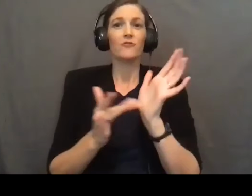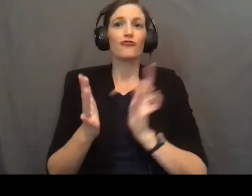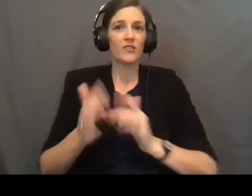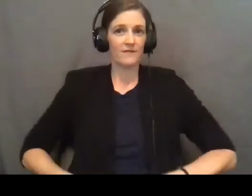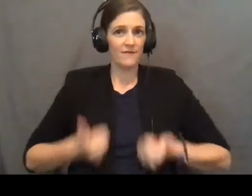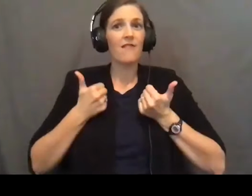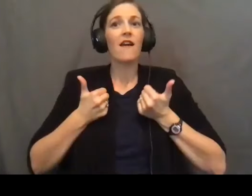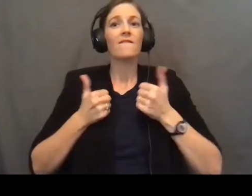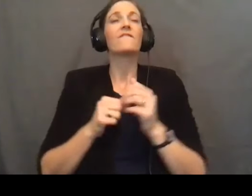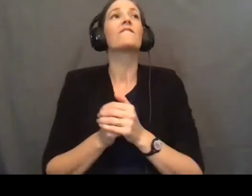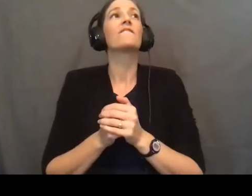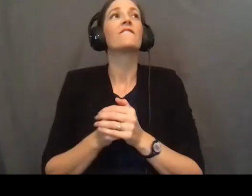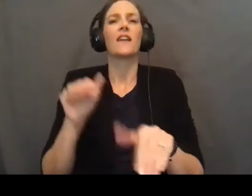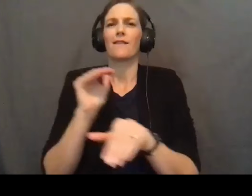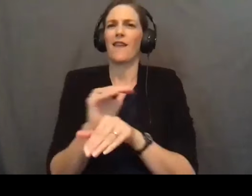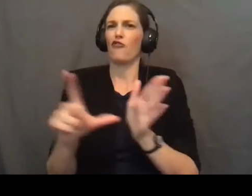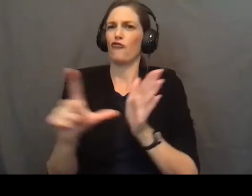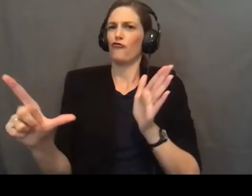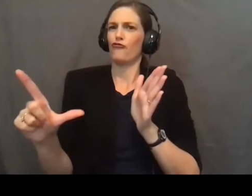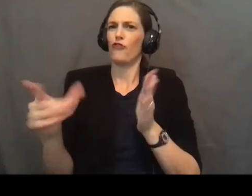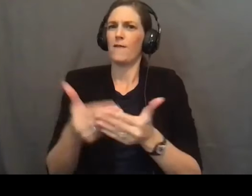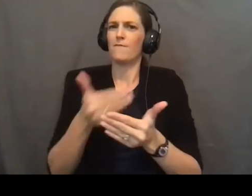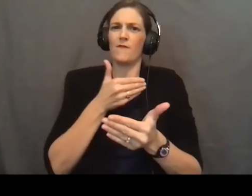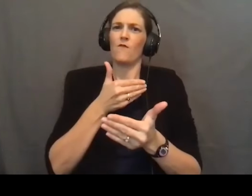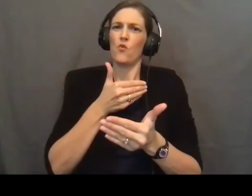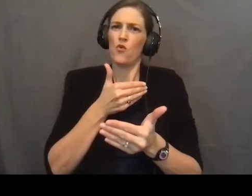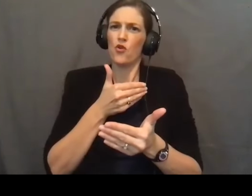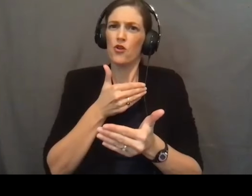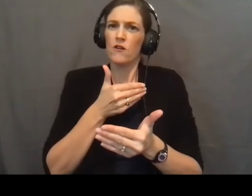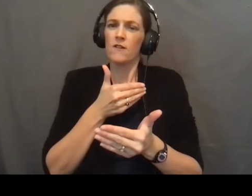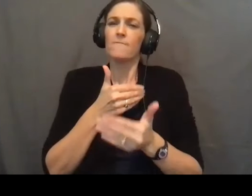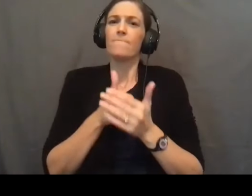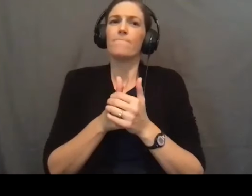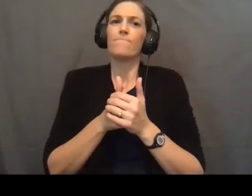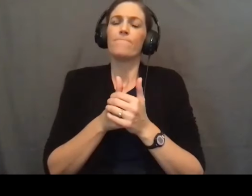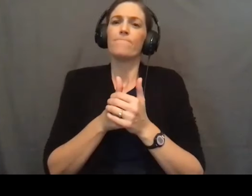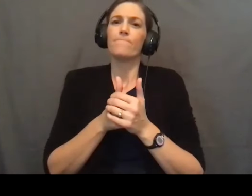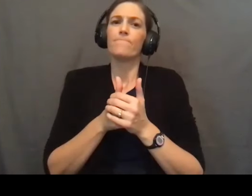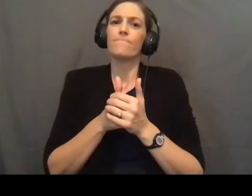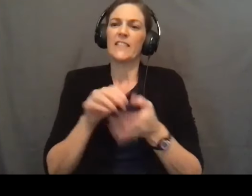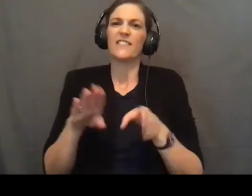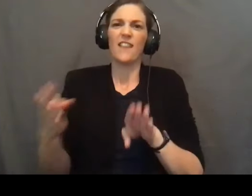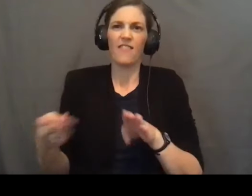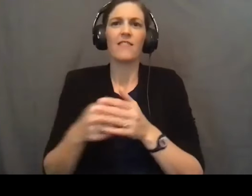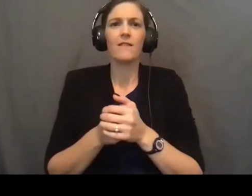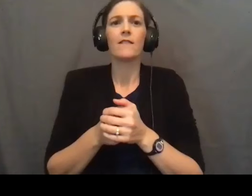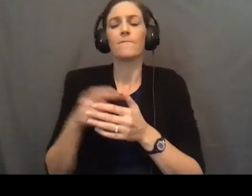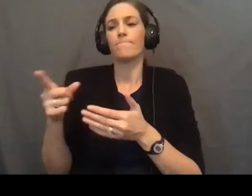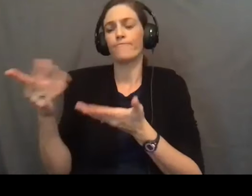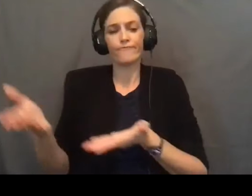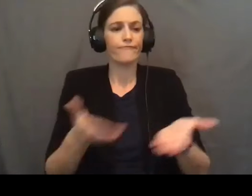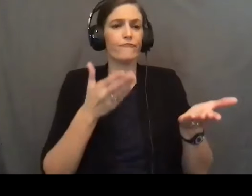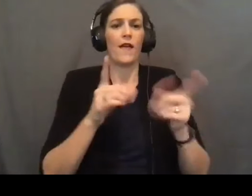life. It was a night right before his betrayal. He'd taken his disciples out into a